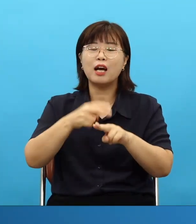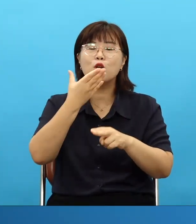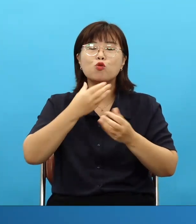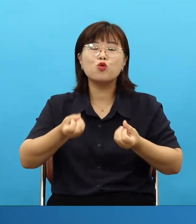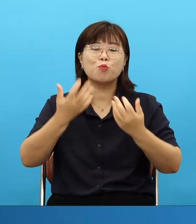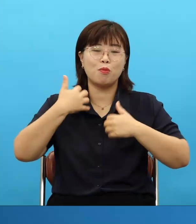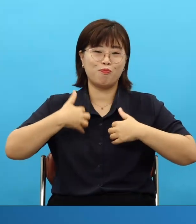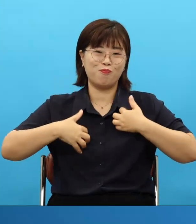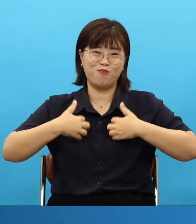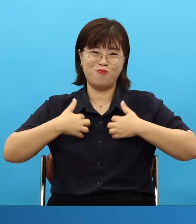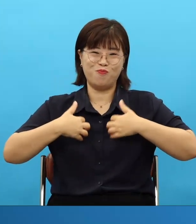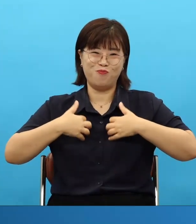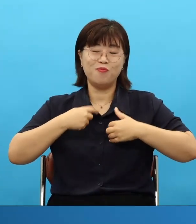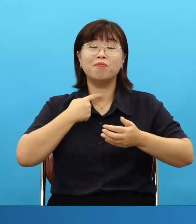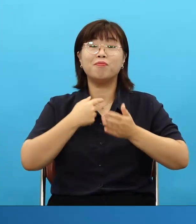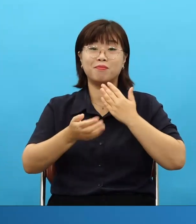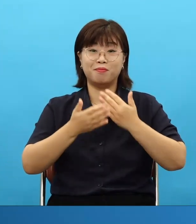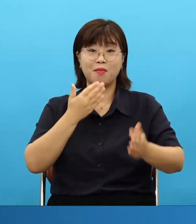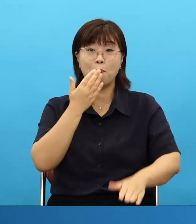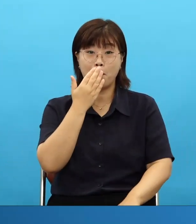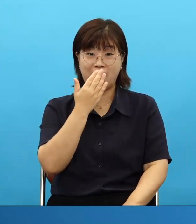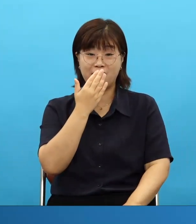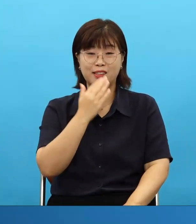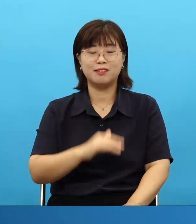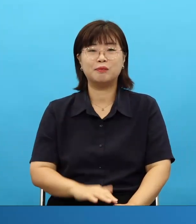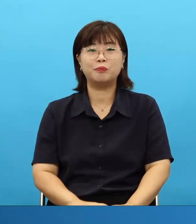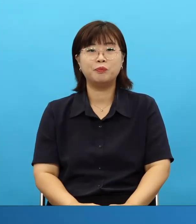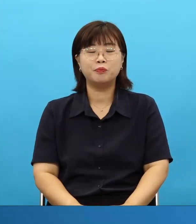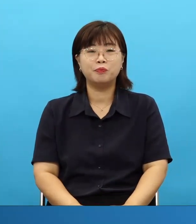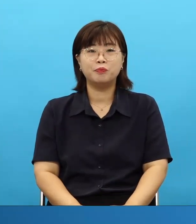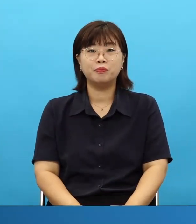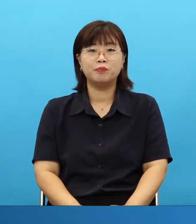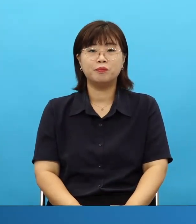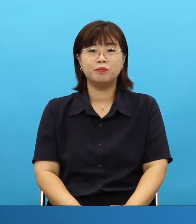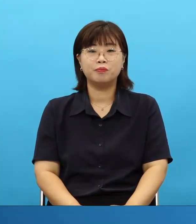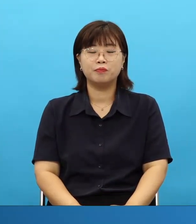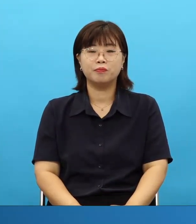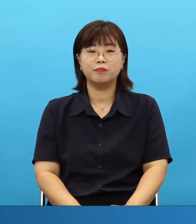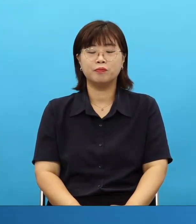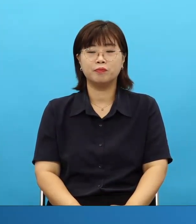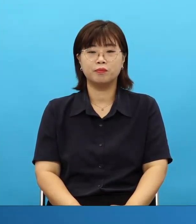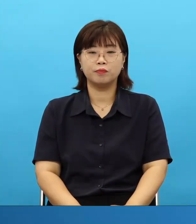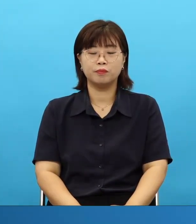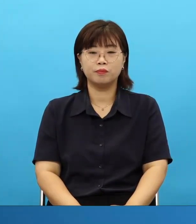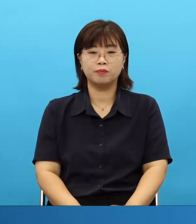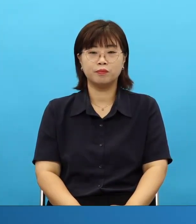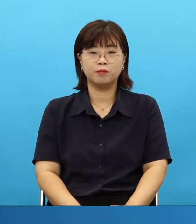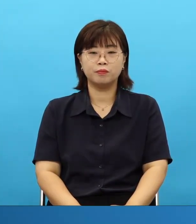becoming a saved child of God, not only do you go to heaven after you die, but as you live your lives upon this earth, you're able to enjoy the power and blessings of the